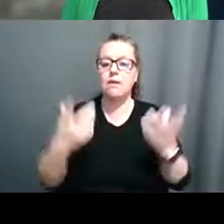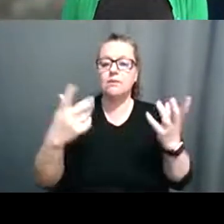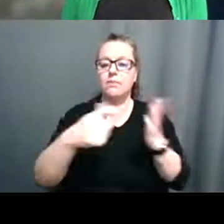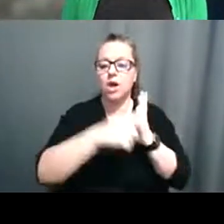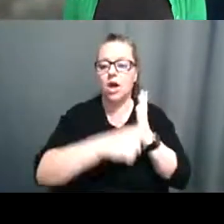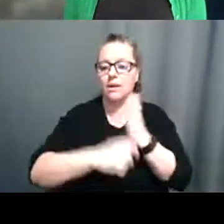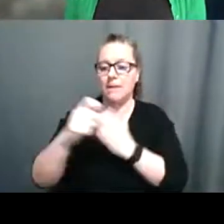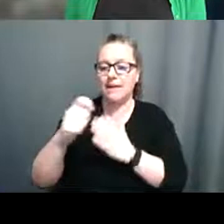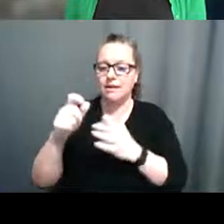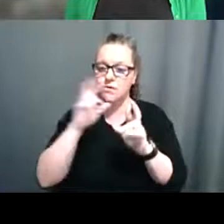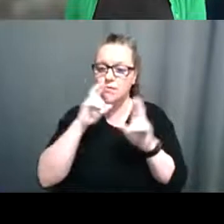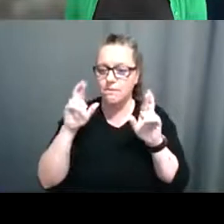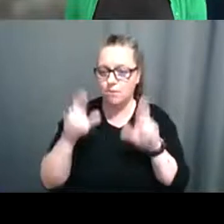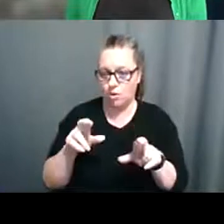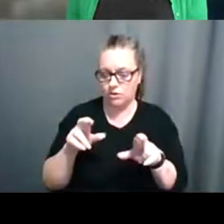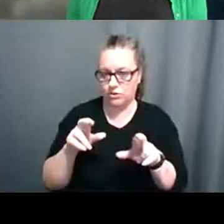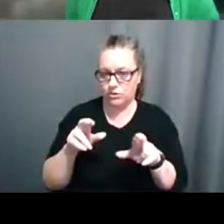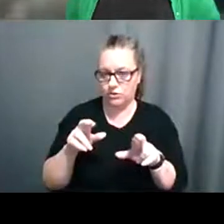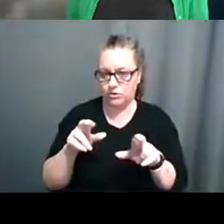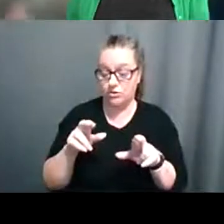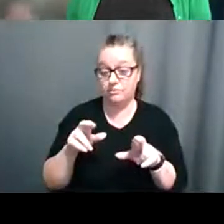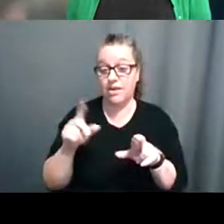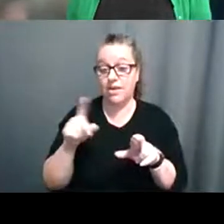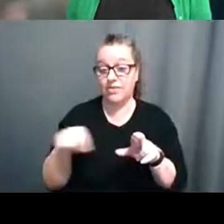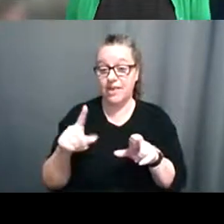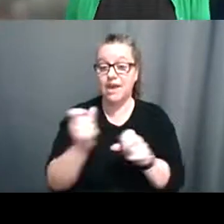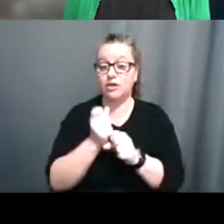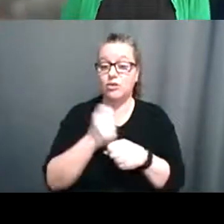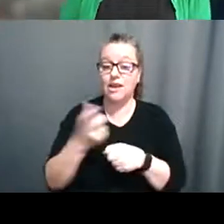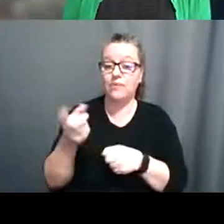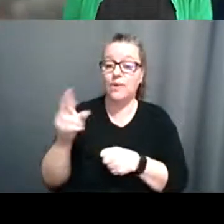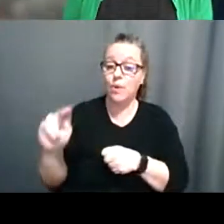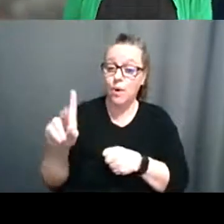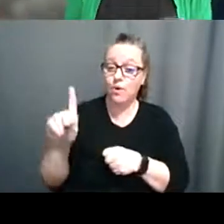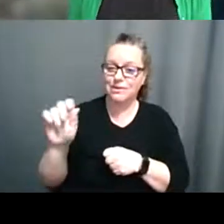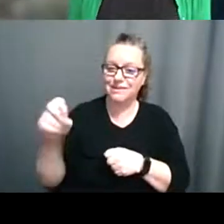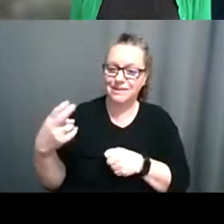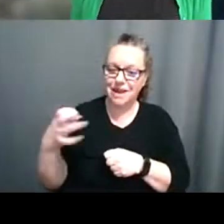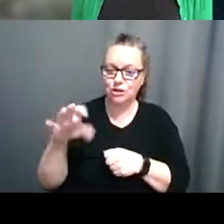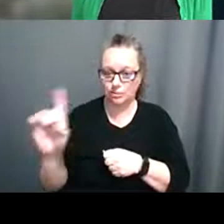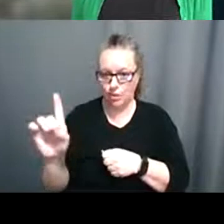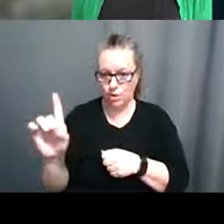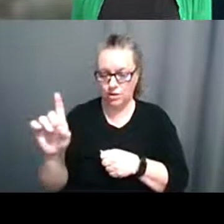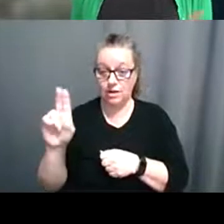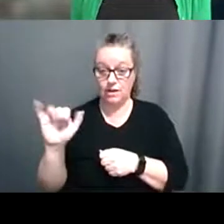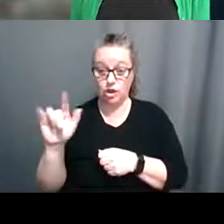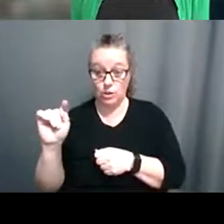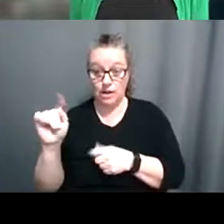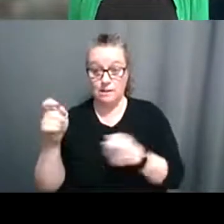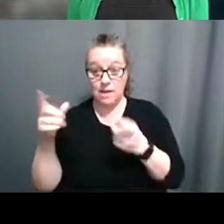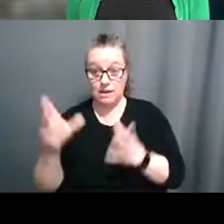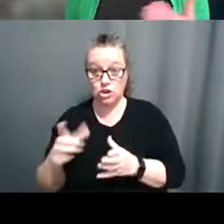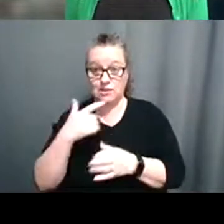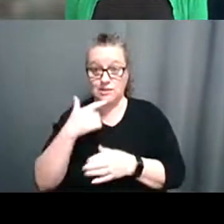reports. They had, in essence, created their own dashboard. The unit manager said they'd completely